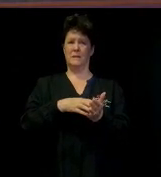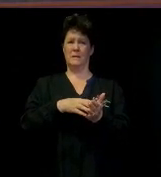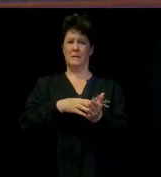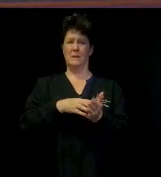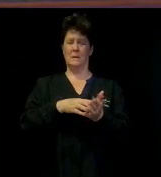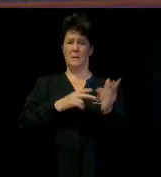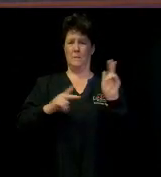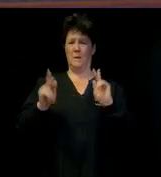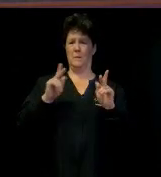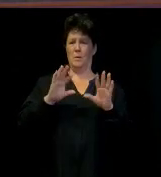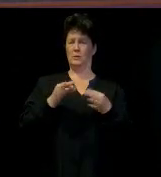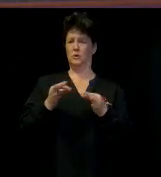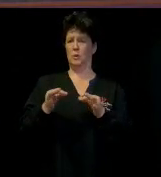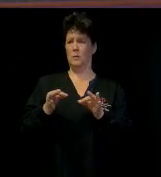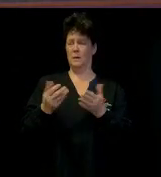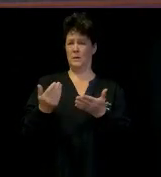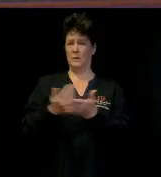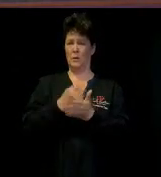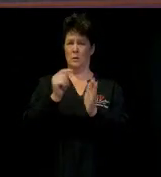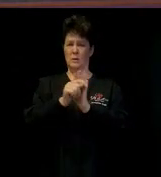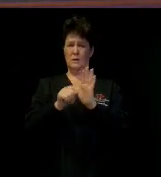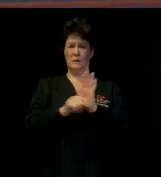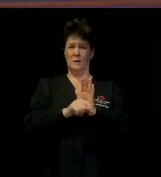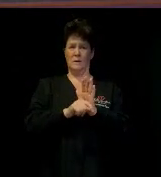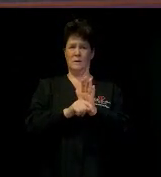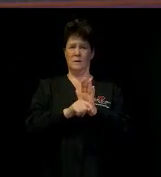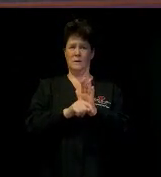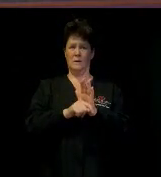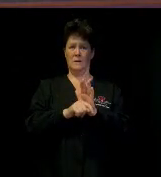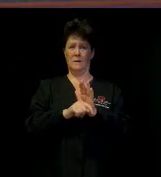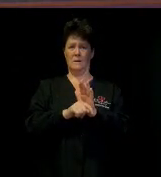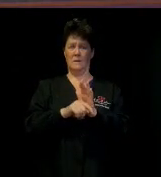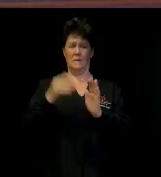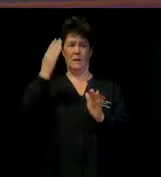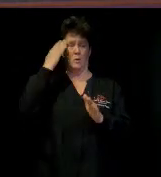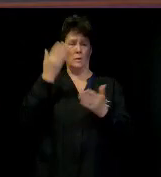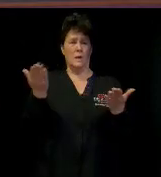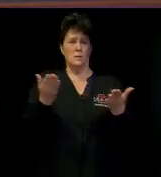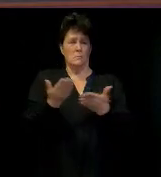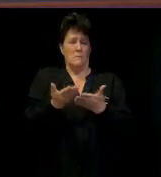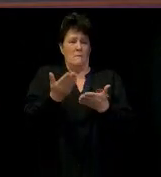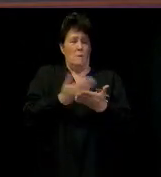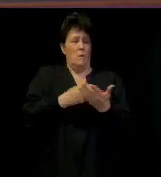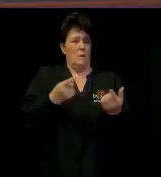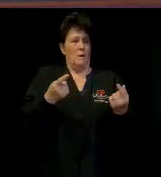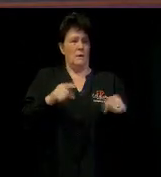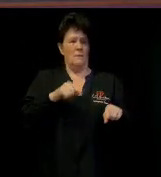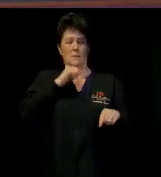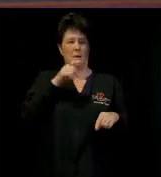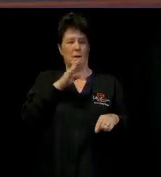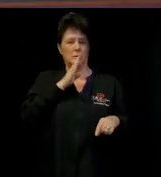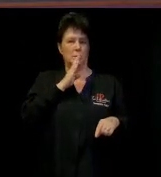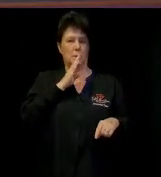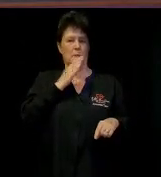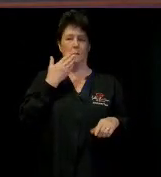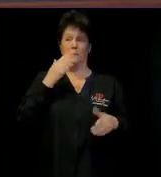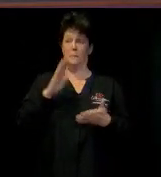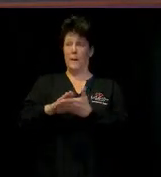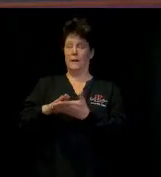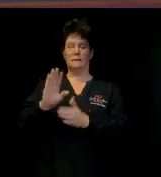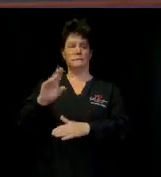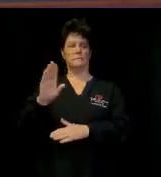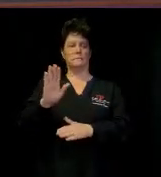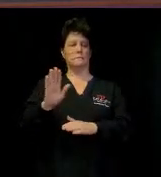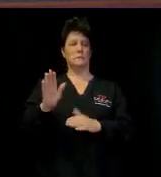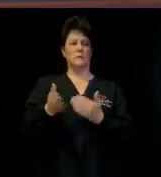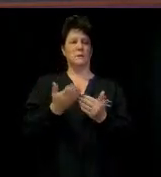Testament? I mean, it's happened. I mean, so it's just, I'm not speaking down to us, but I'm saying it's so